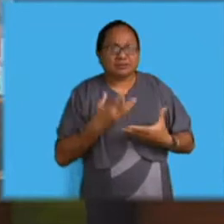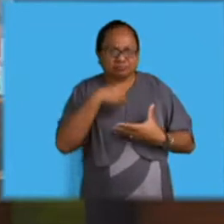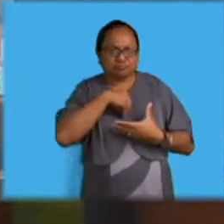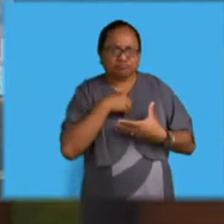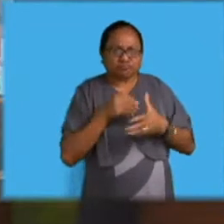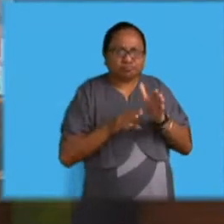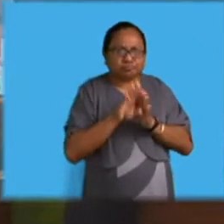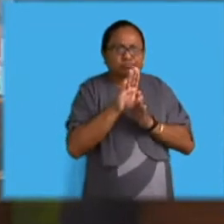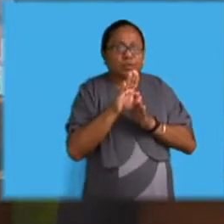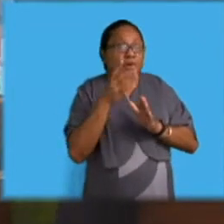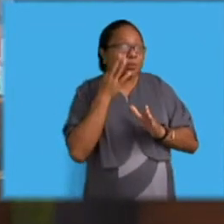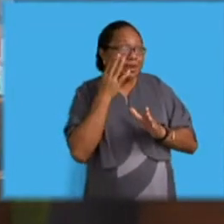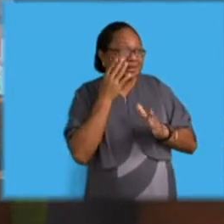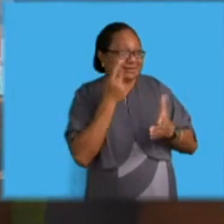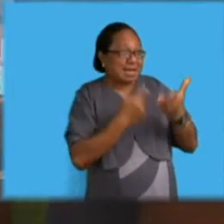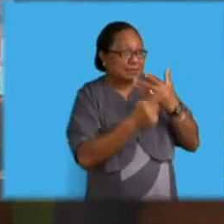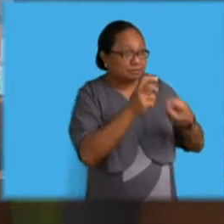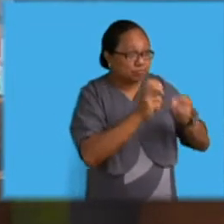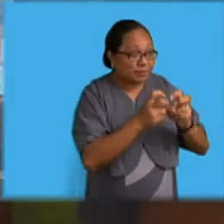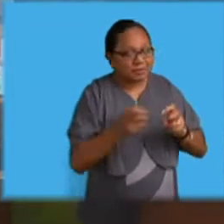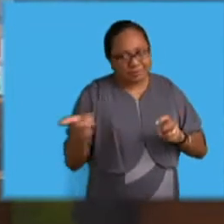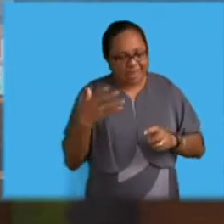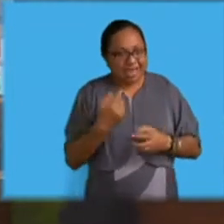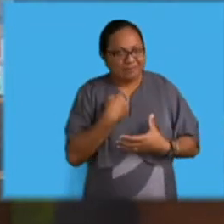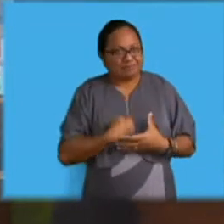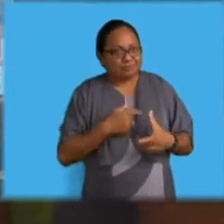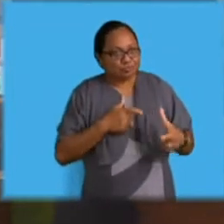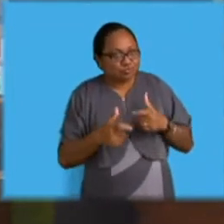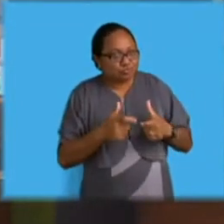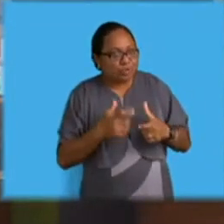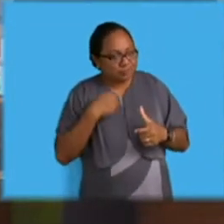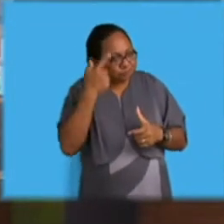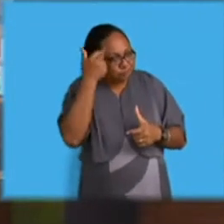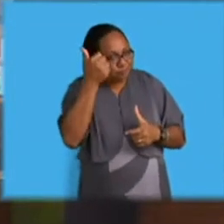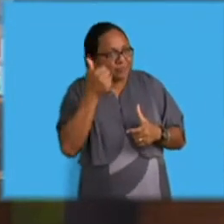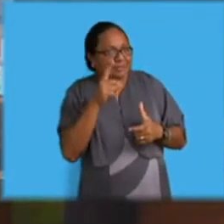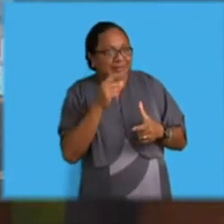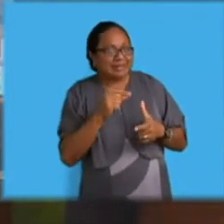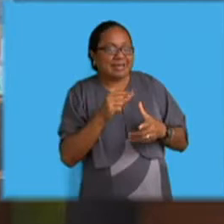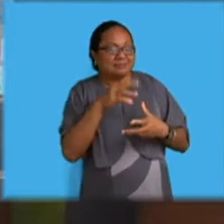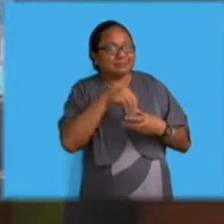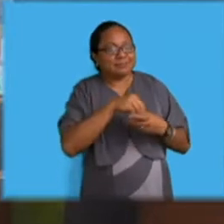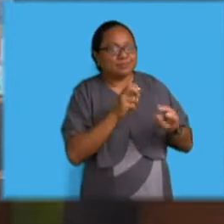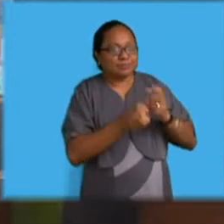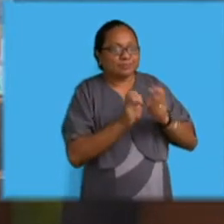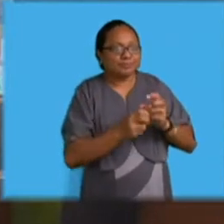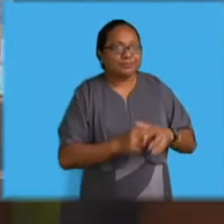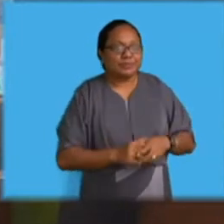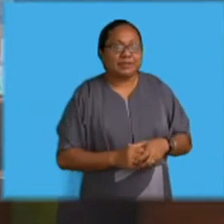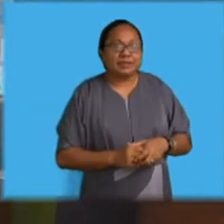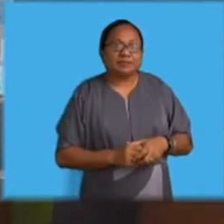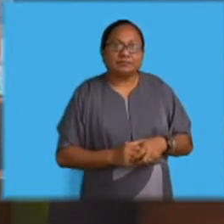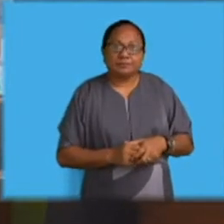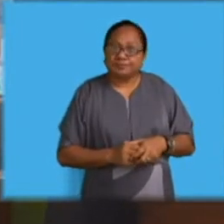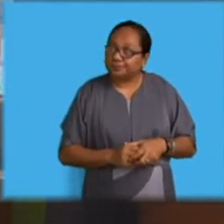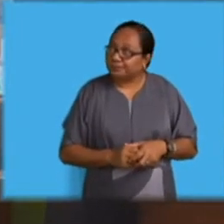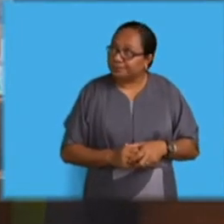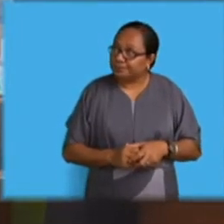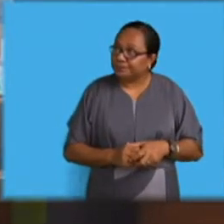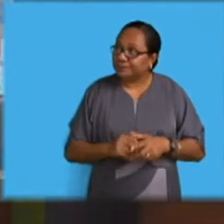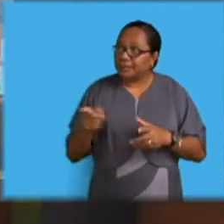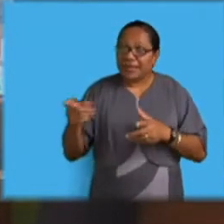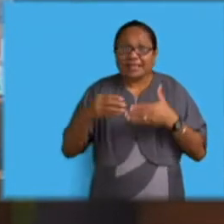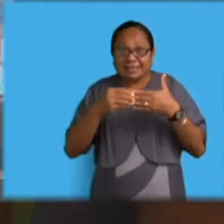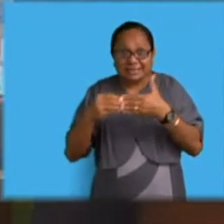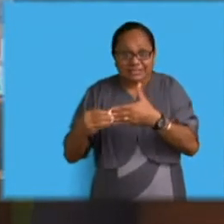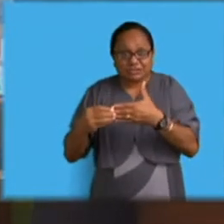intense difficulty. Essential skills in management and leadership can be learned in a leadership-oriented club, while public